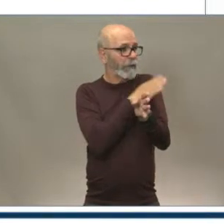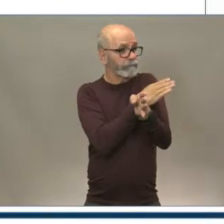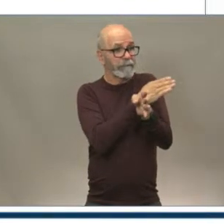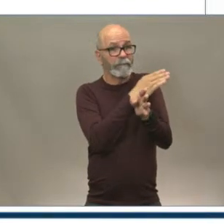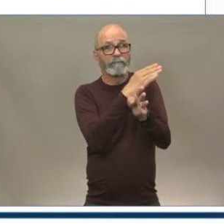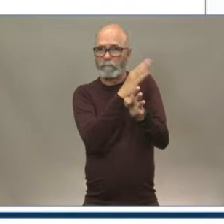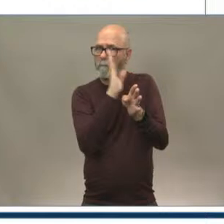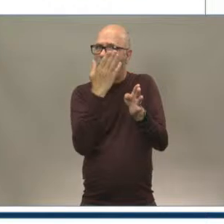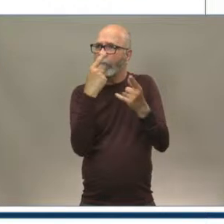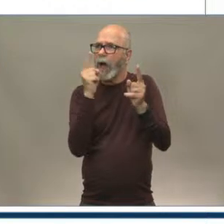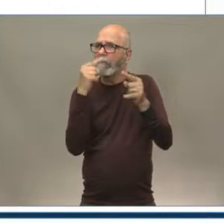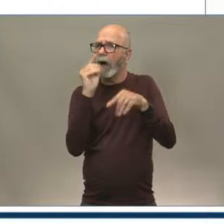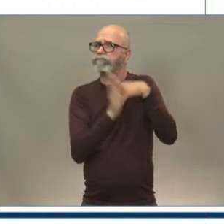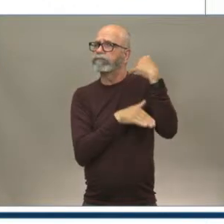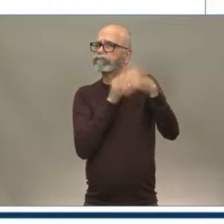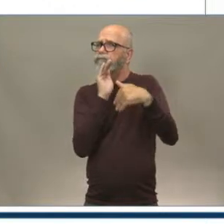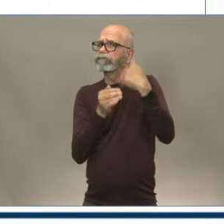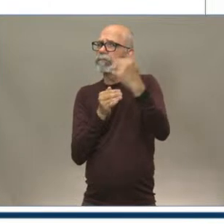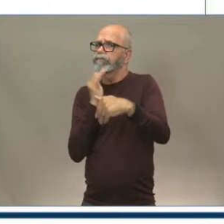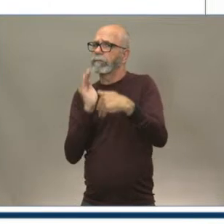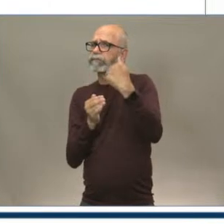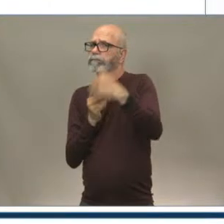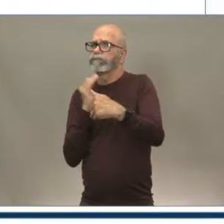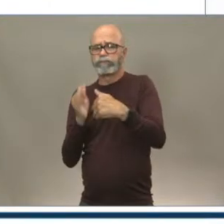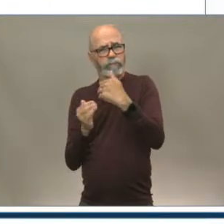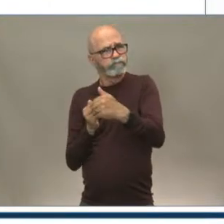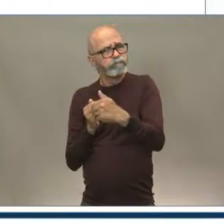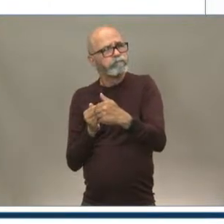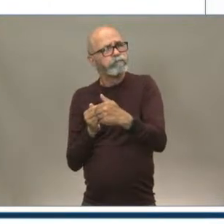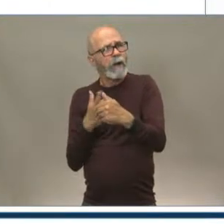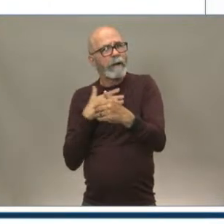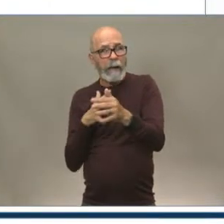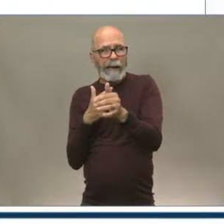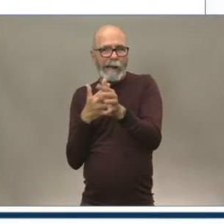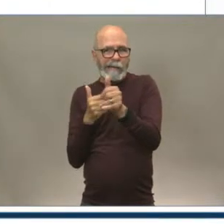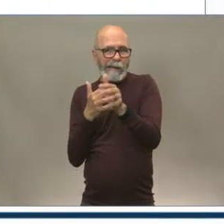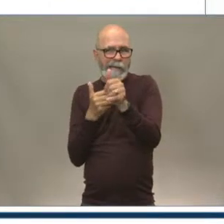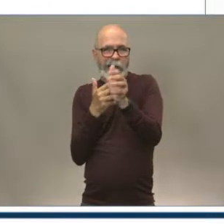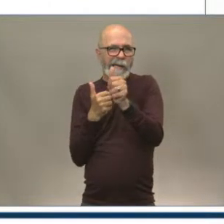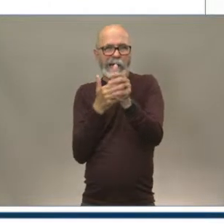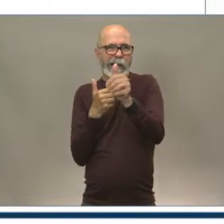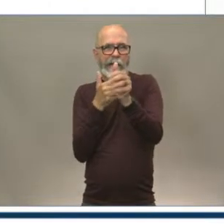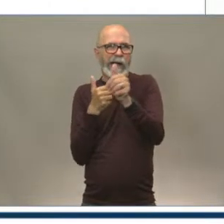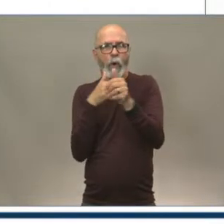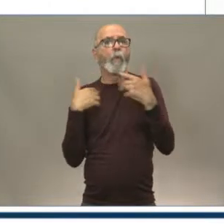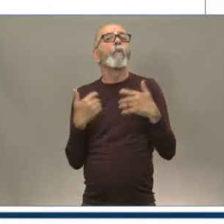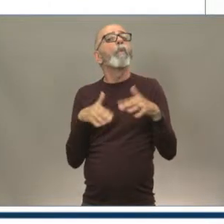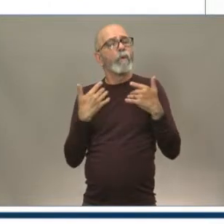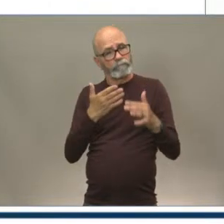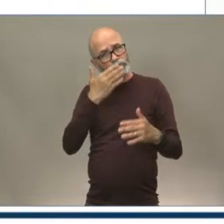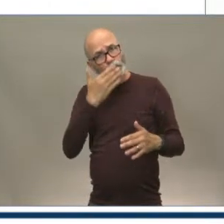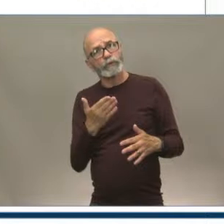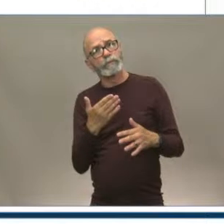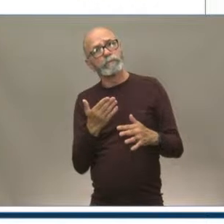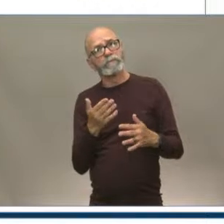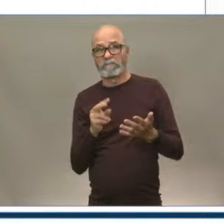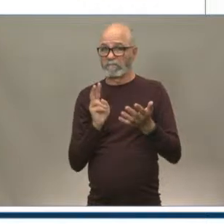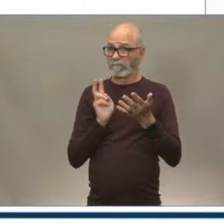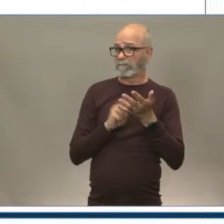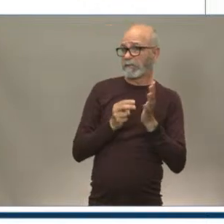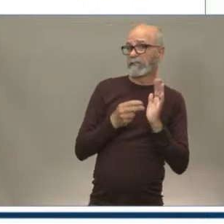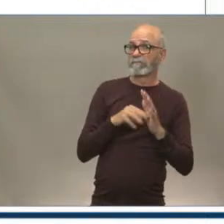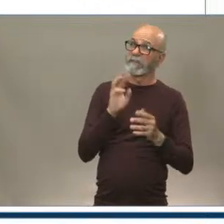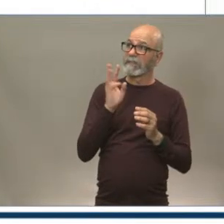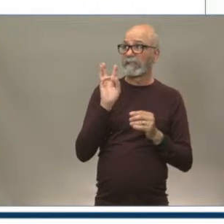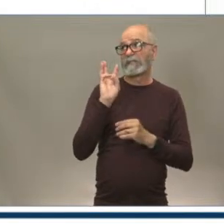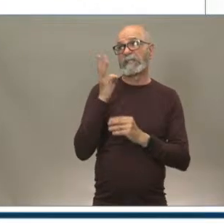is in sight, and we're actually slightly ahead of schedule. We are, as the Premier said, we are about 6 weeks away from everyone being able to book